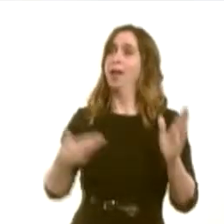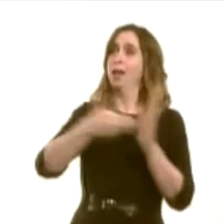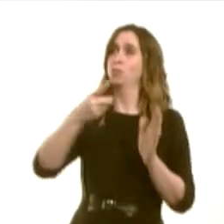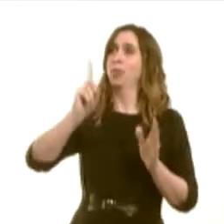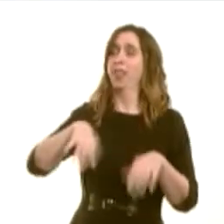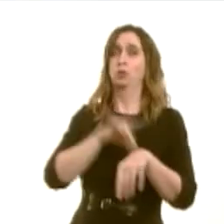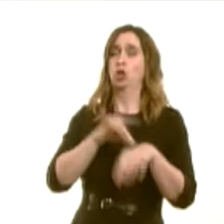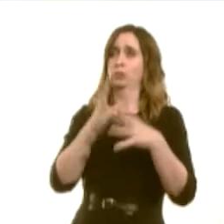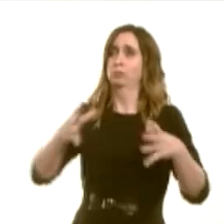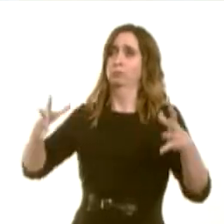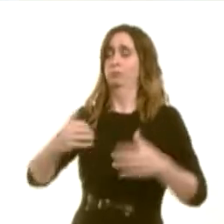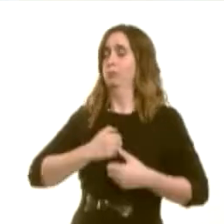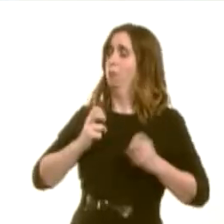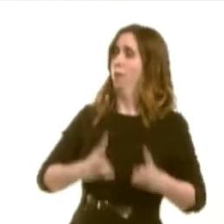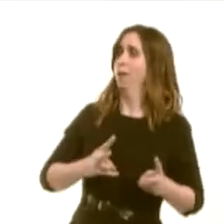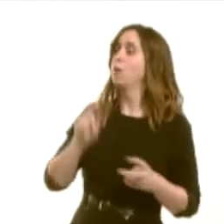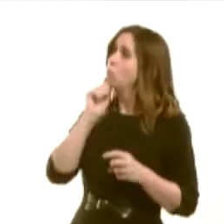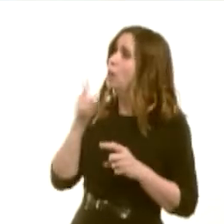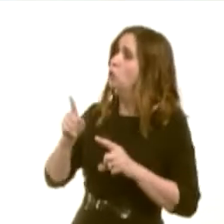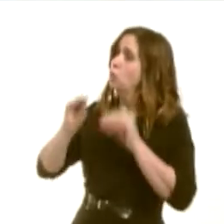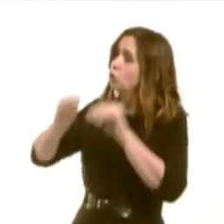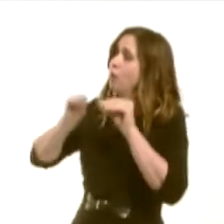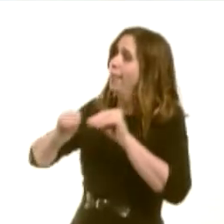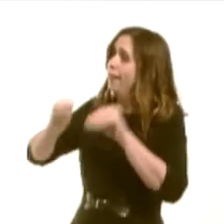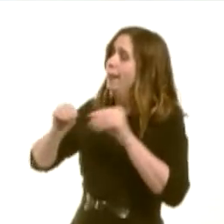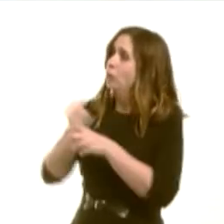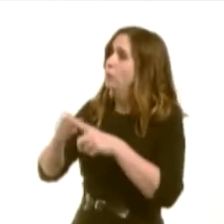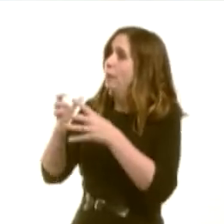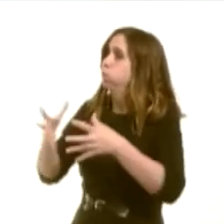Will you increase the training places available, please?